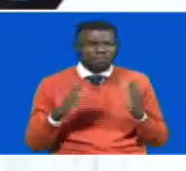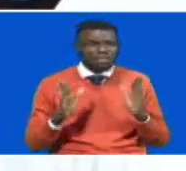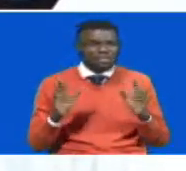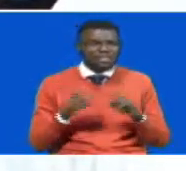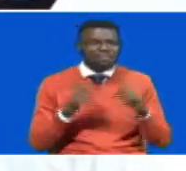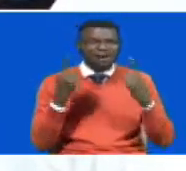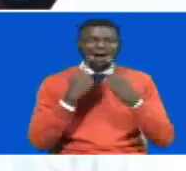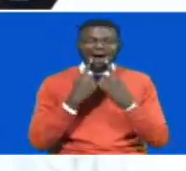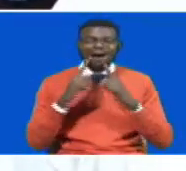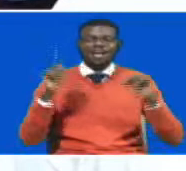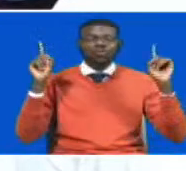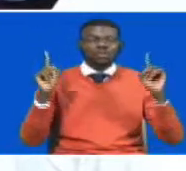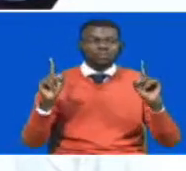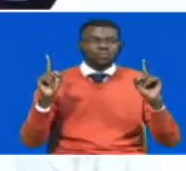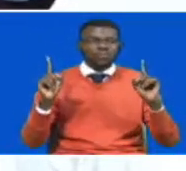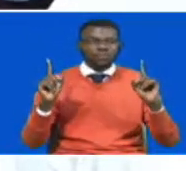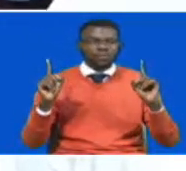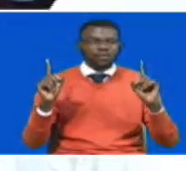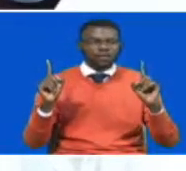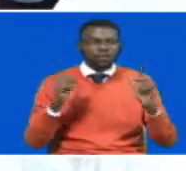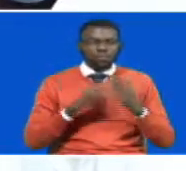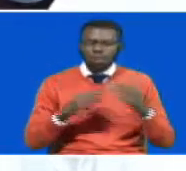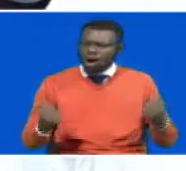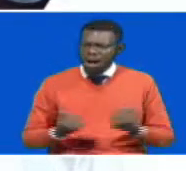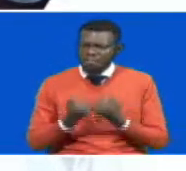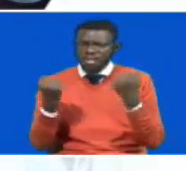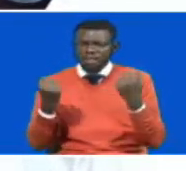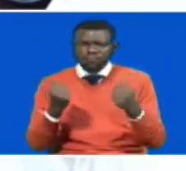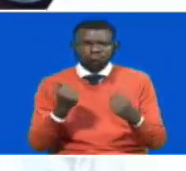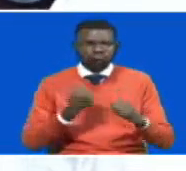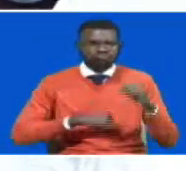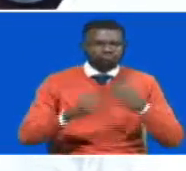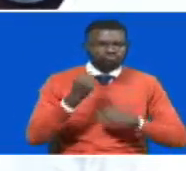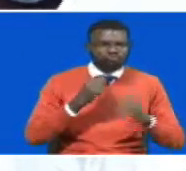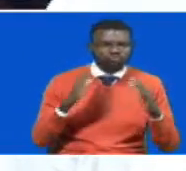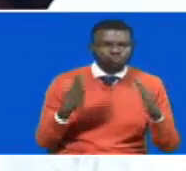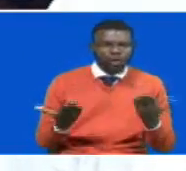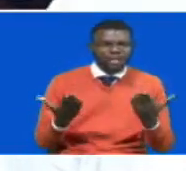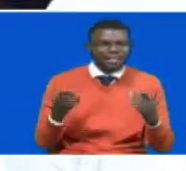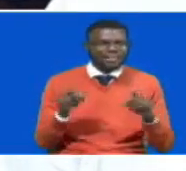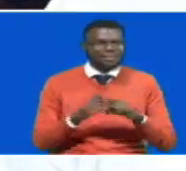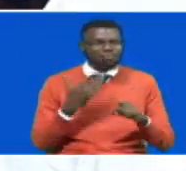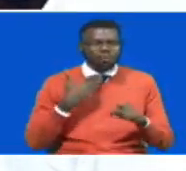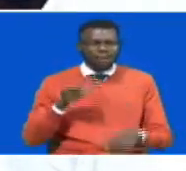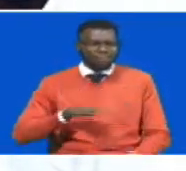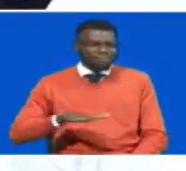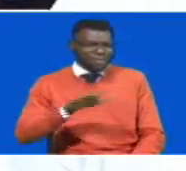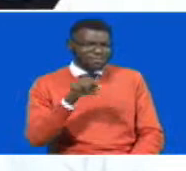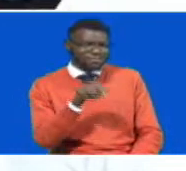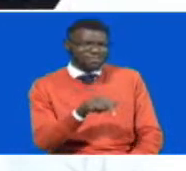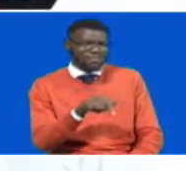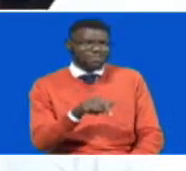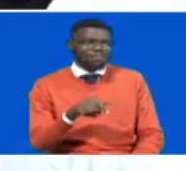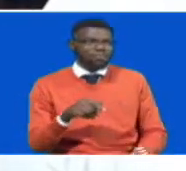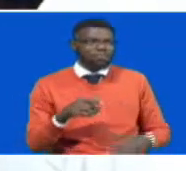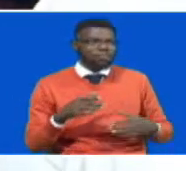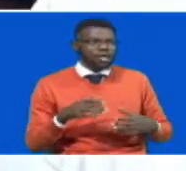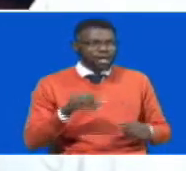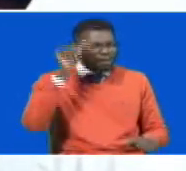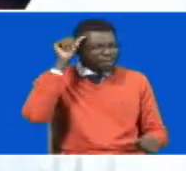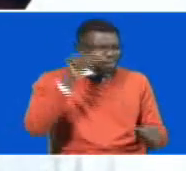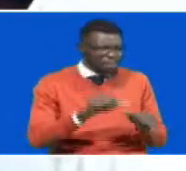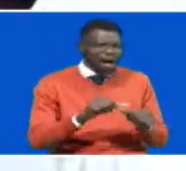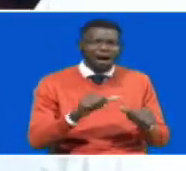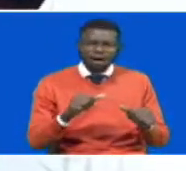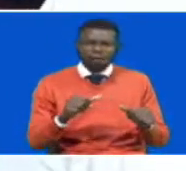be announcing what governments will do with regard to making sure that place remains a memorial for the